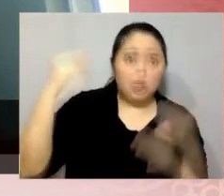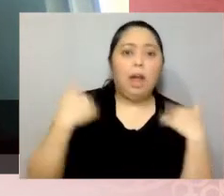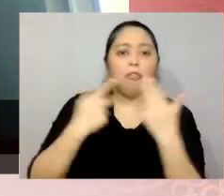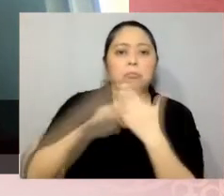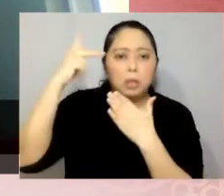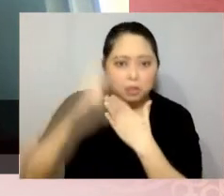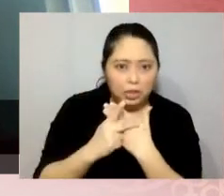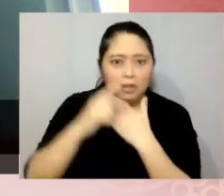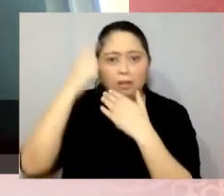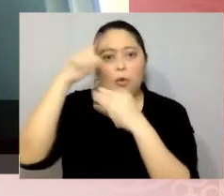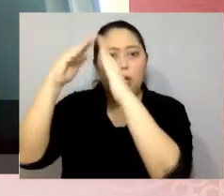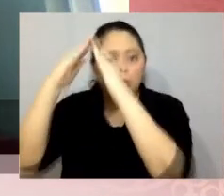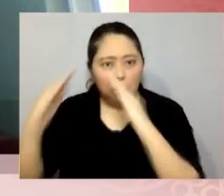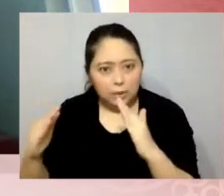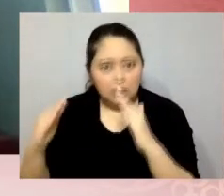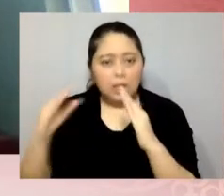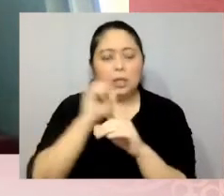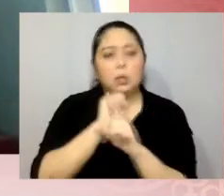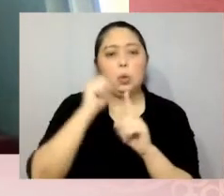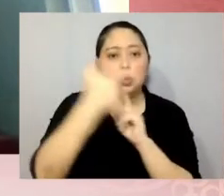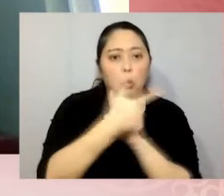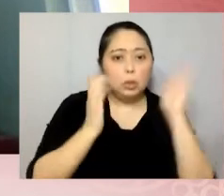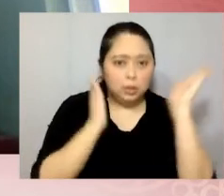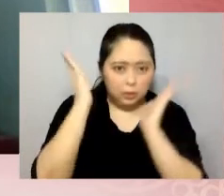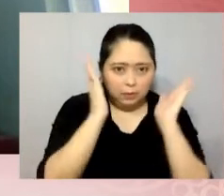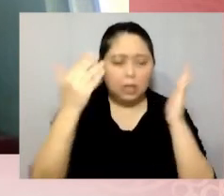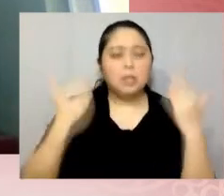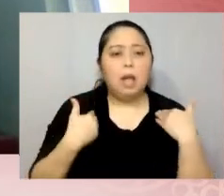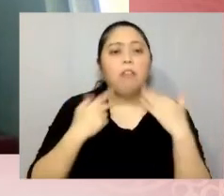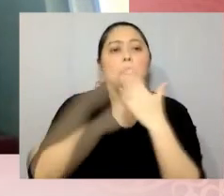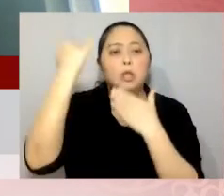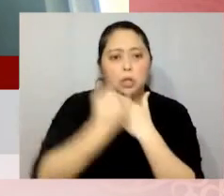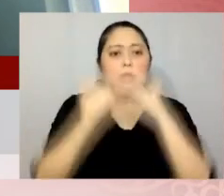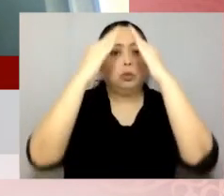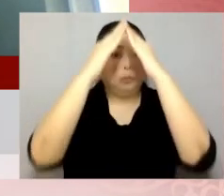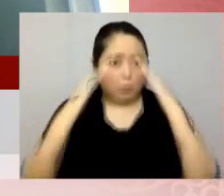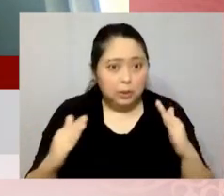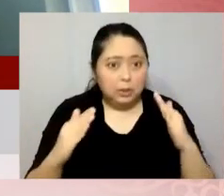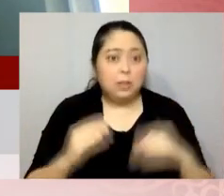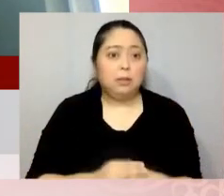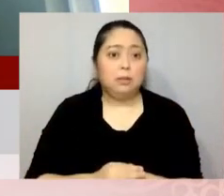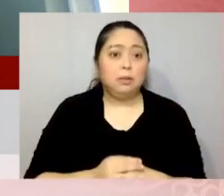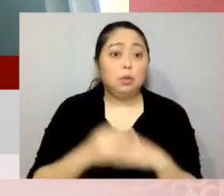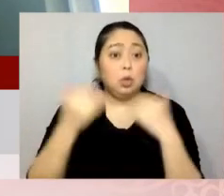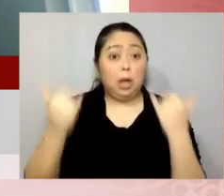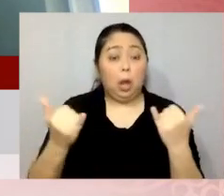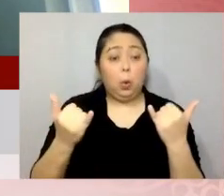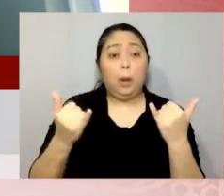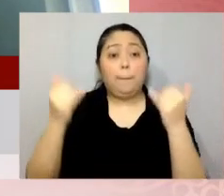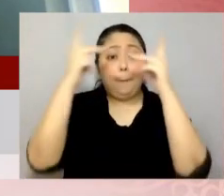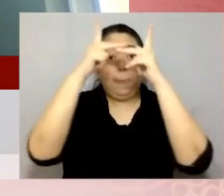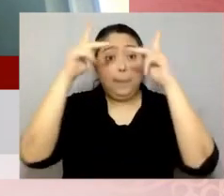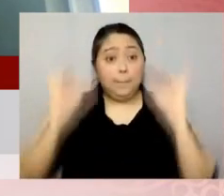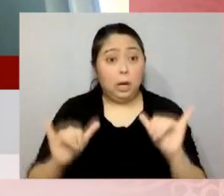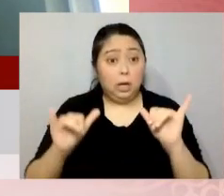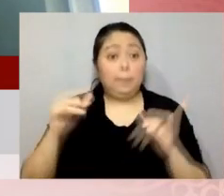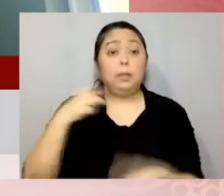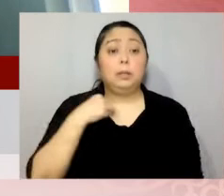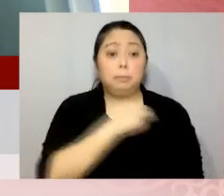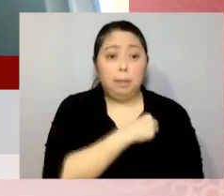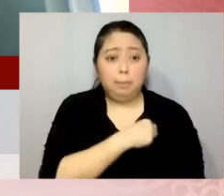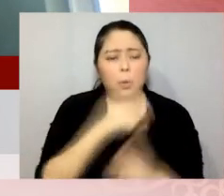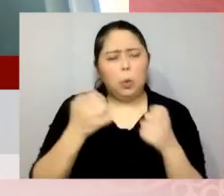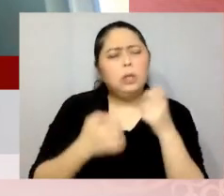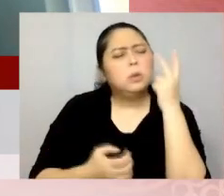Minister, may housing ang social services. So we wanted the, as Parliament member, we wanted to, you know, I